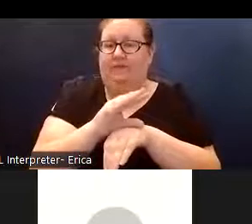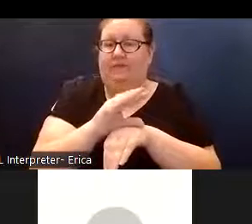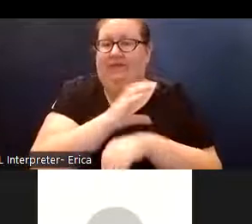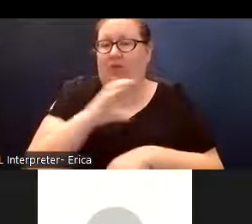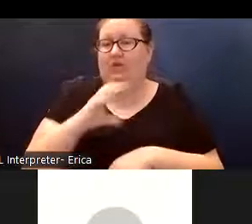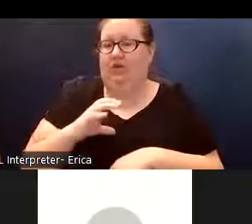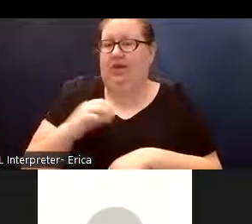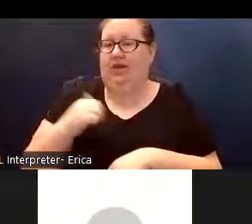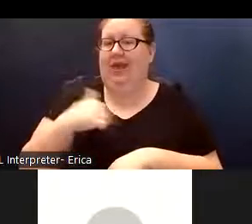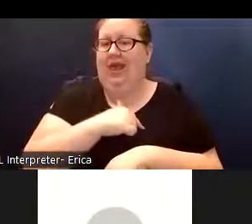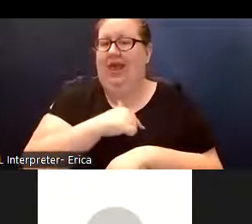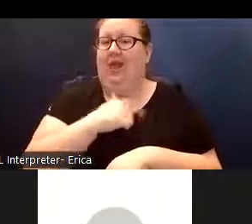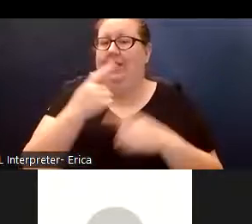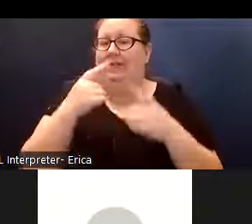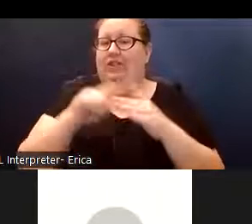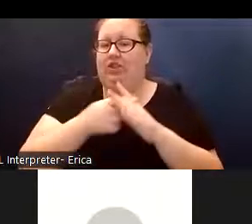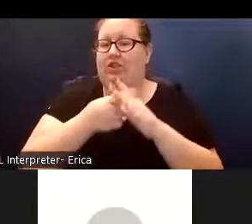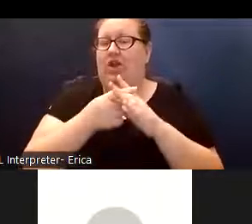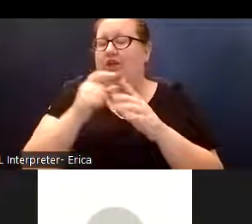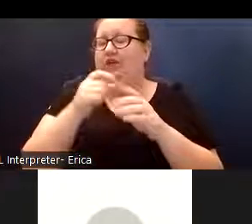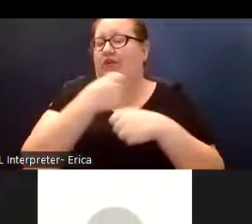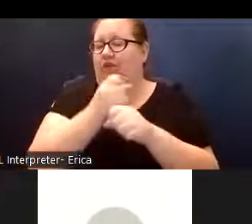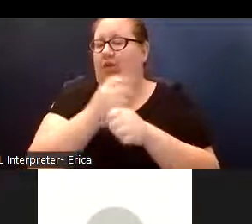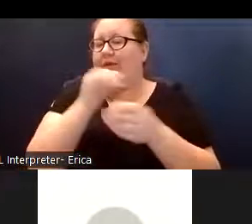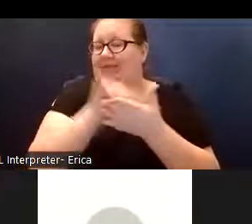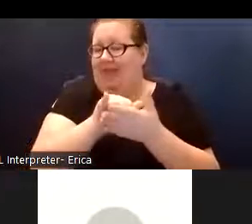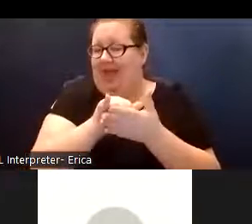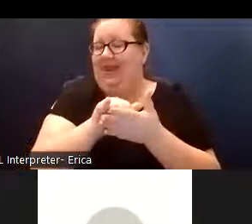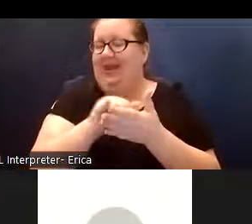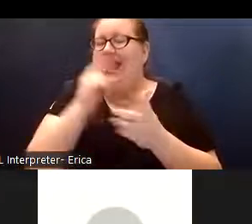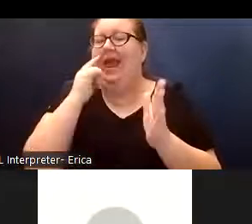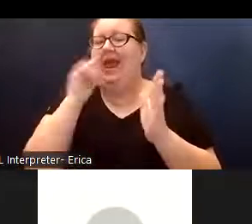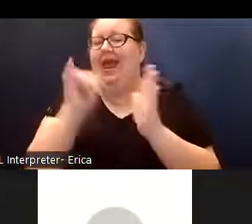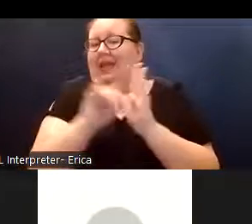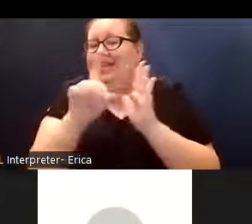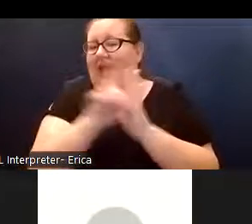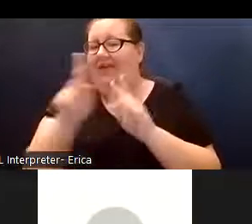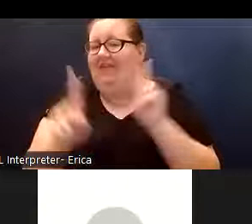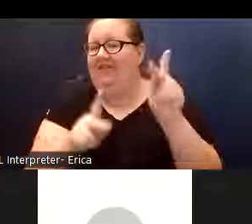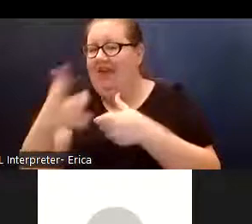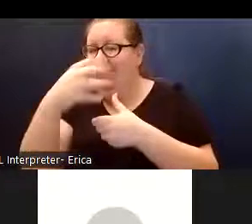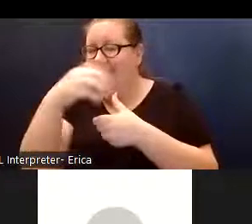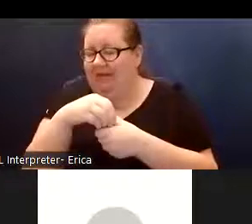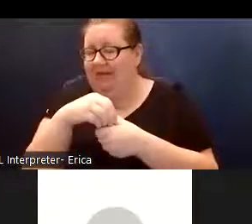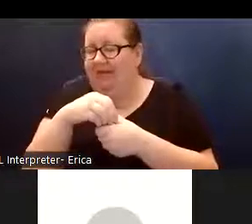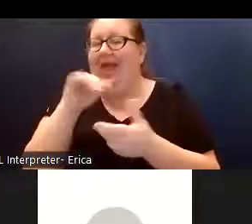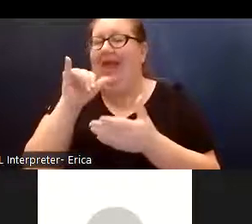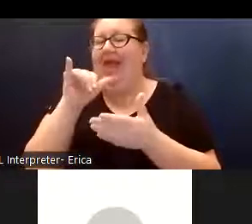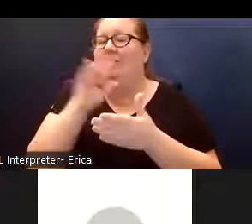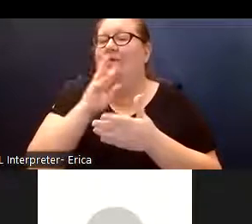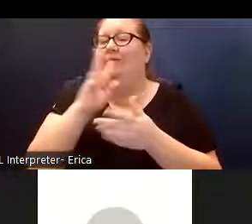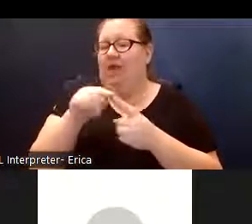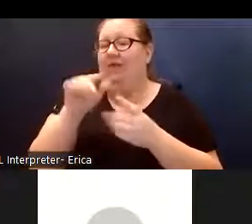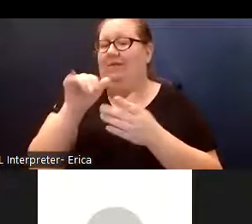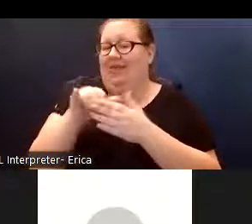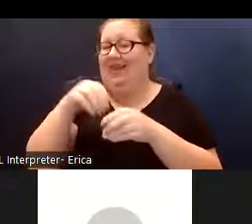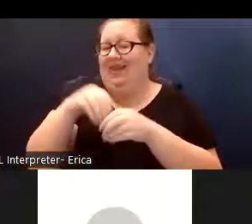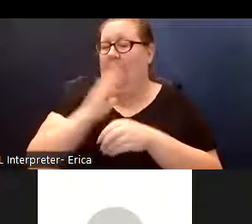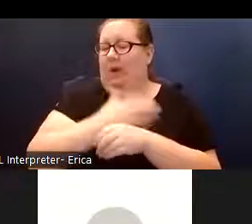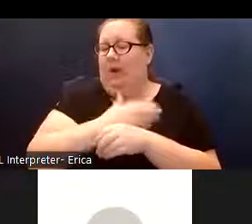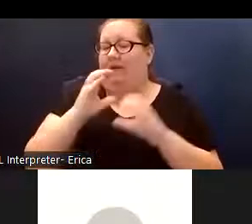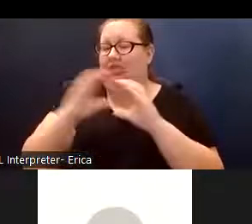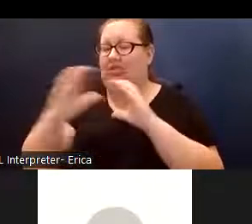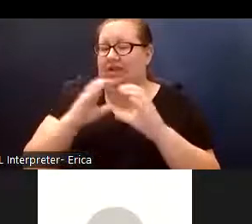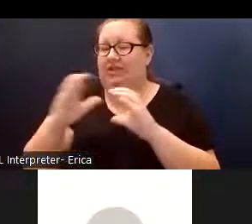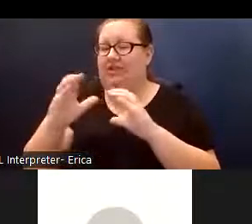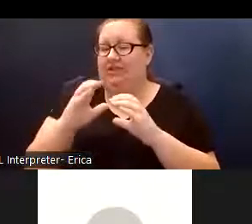and identify the stakeholders. And that's kind of what we've been talking about in our conversations. And